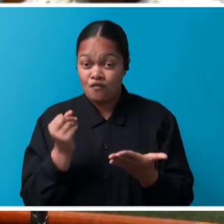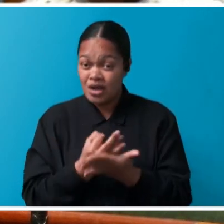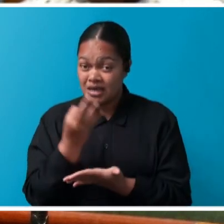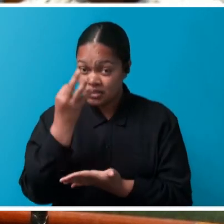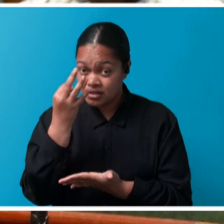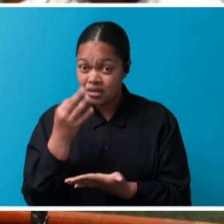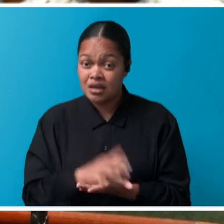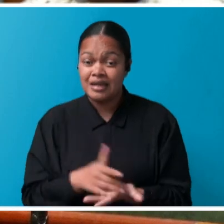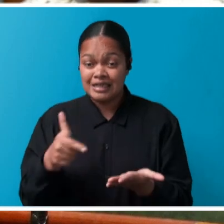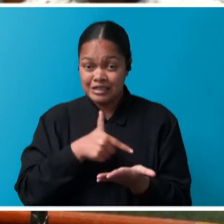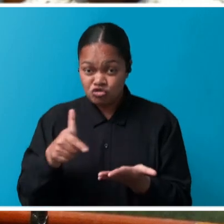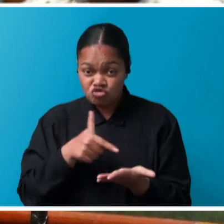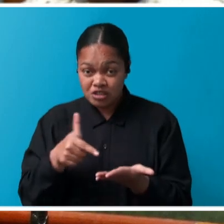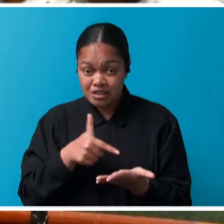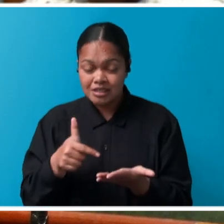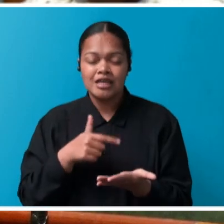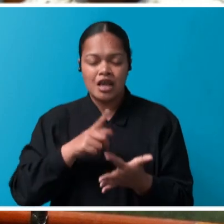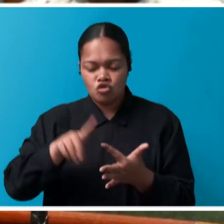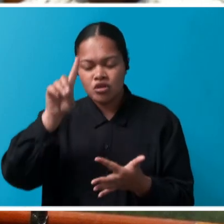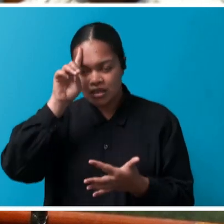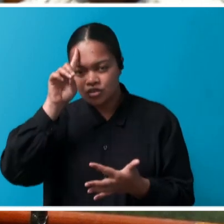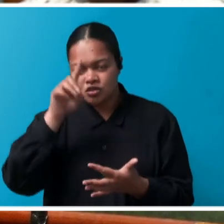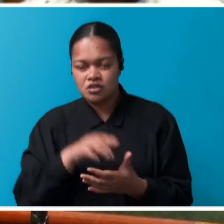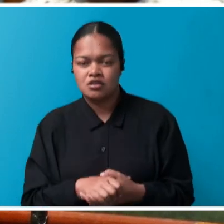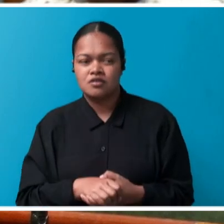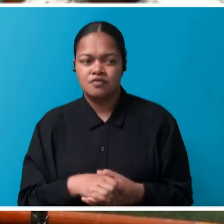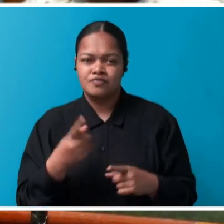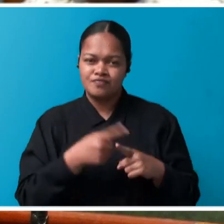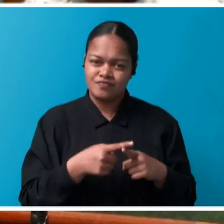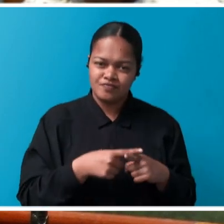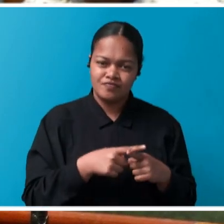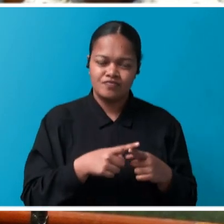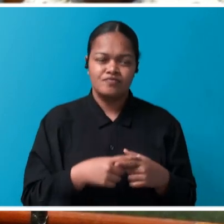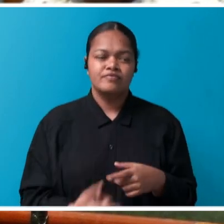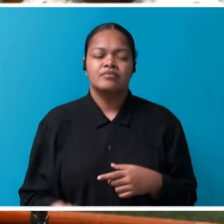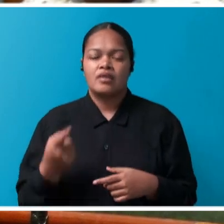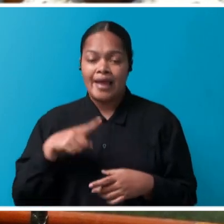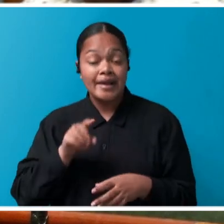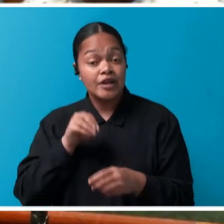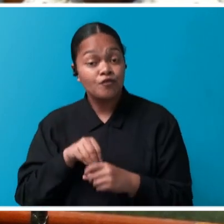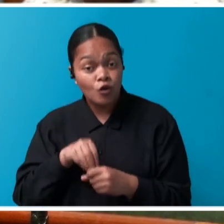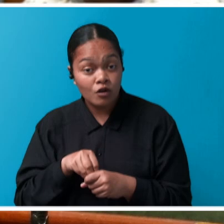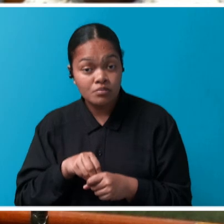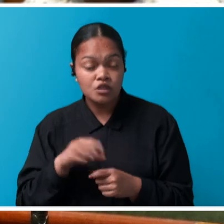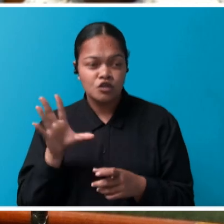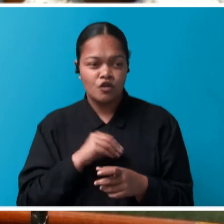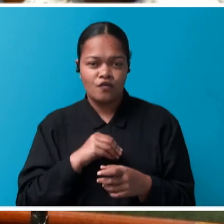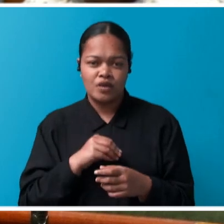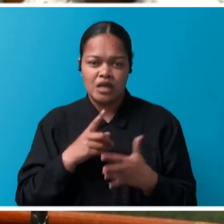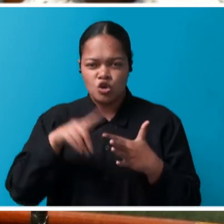literacy education, citizen education as a subject, and the involvement of vocational